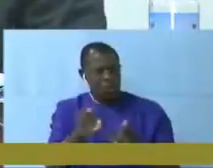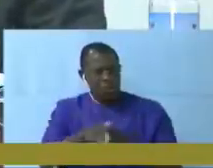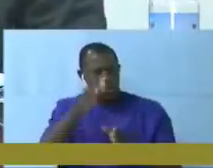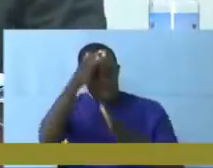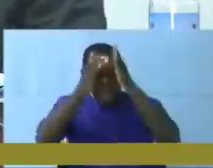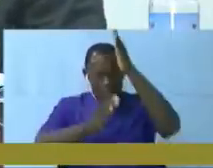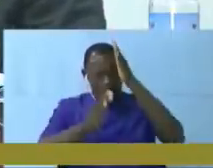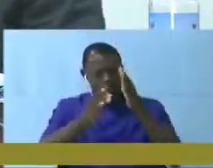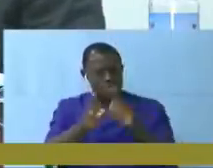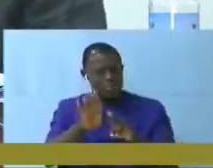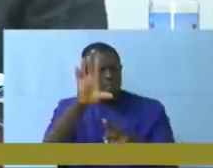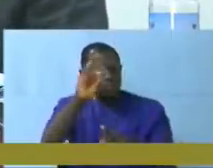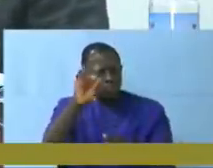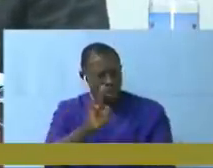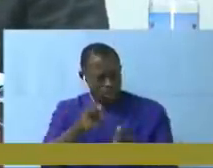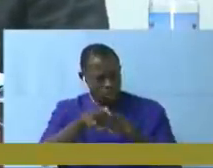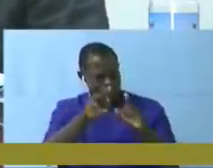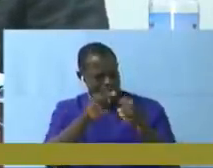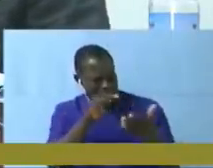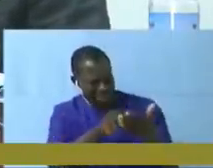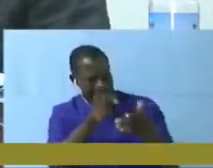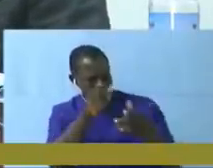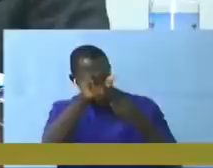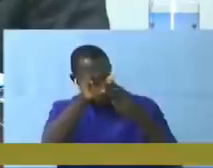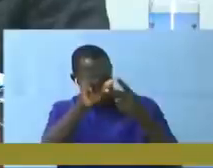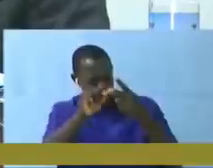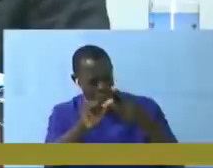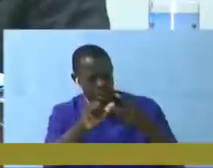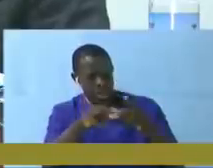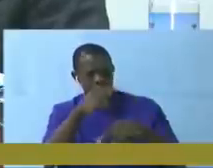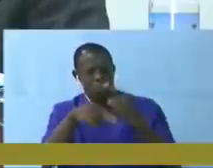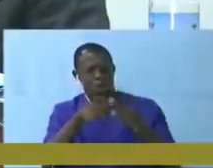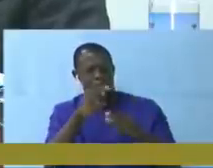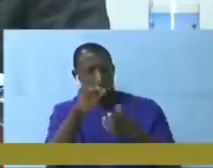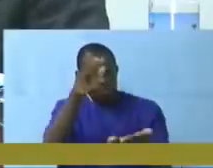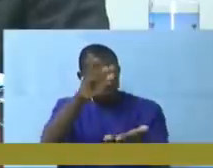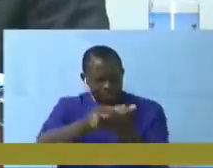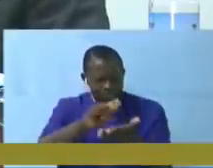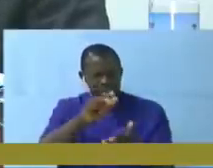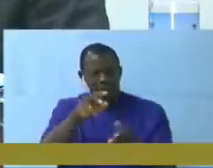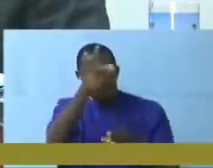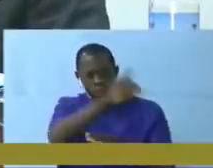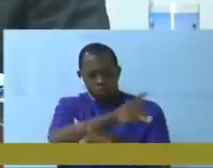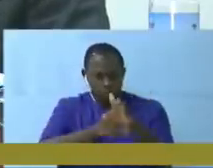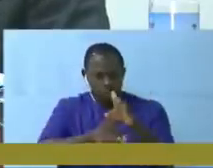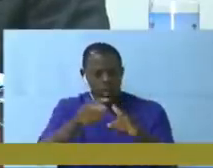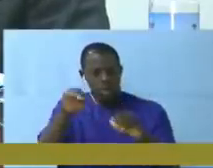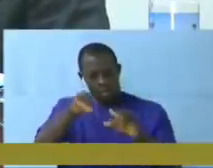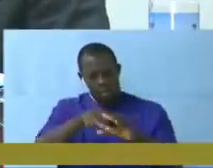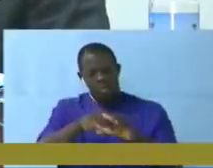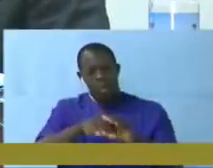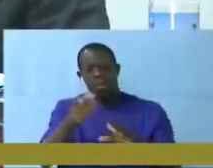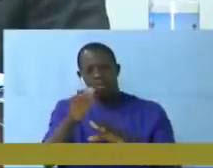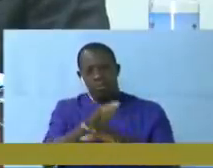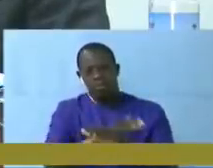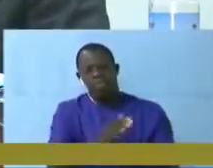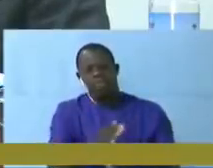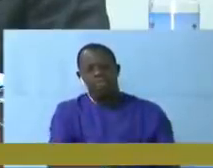yoyu biñ terale loi yoyu ne non lañ wara sété ñi ñoo jël ci liggéey bi biñ ko terale be par naka lañ ko